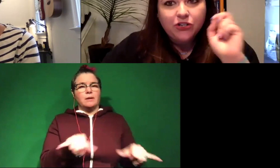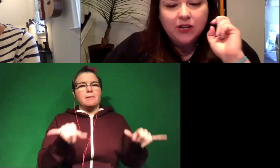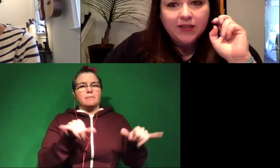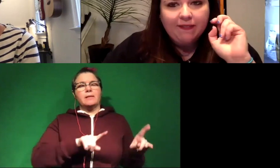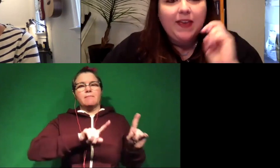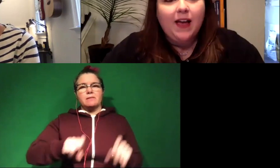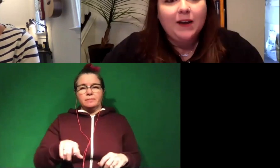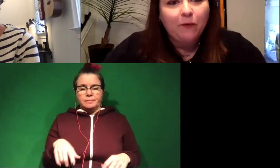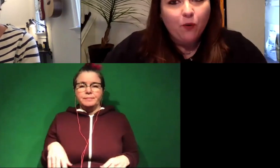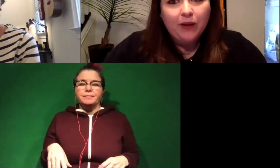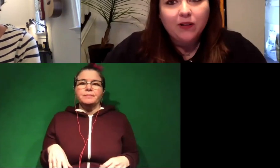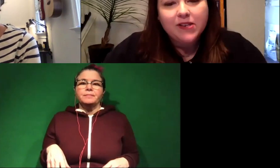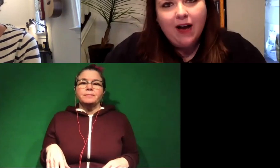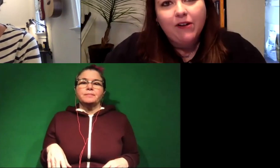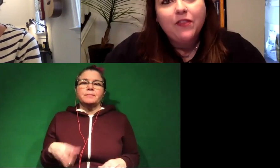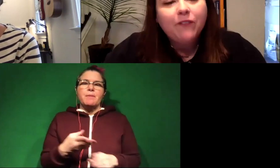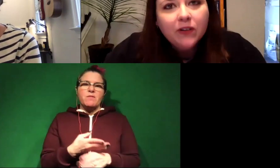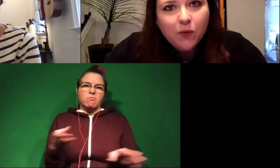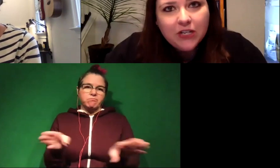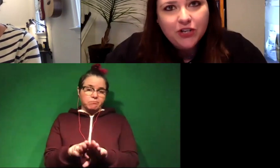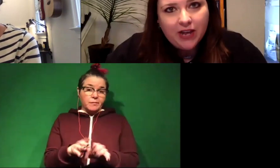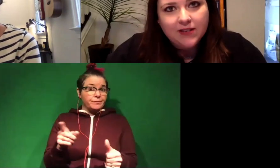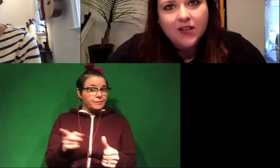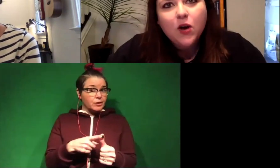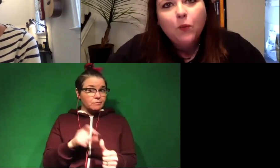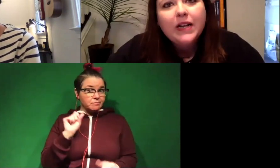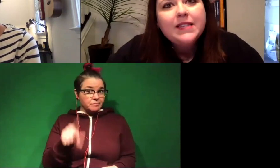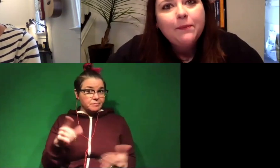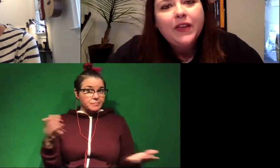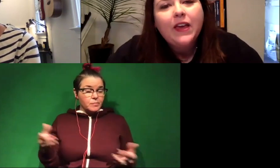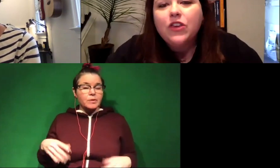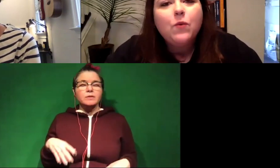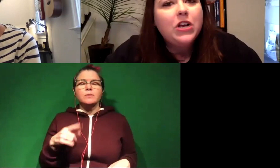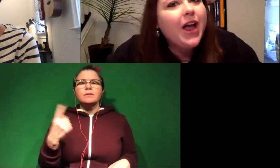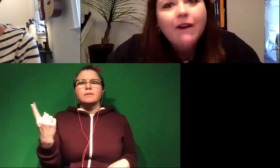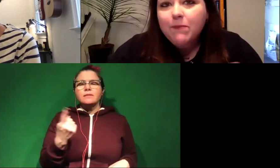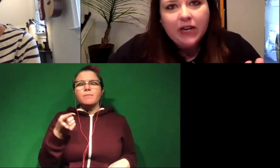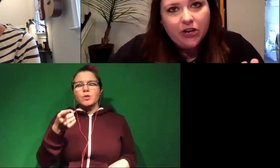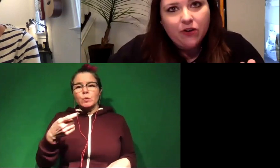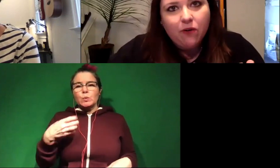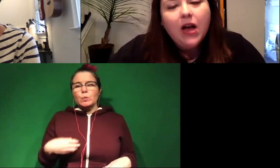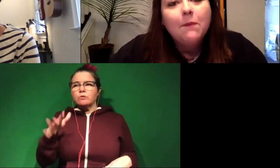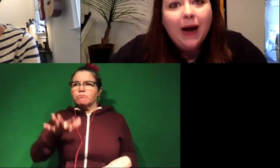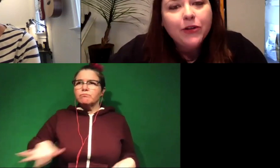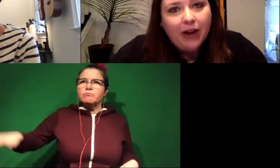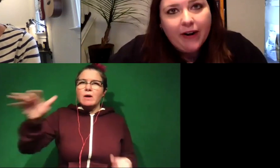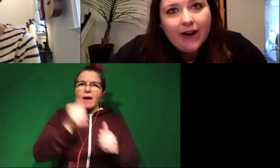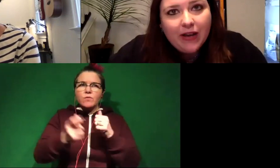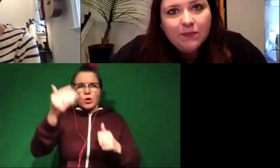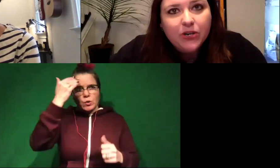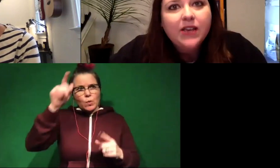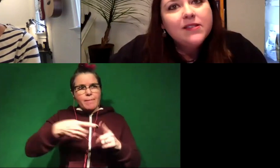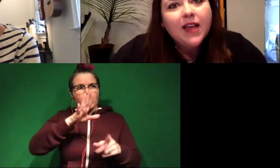2 questions at the end before we close it out. And the first question is, what is something that you wish everybody knew about your